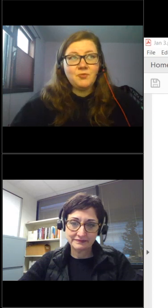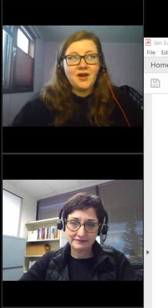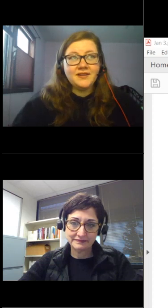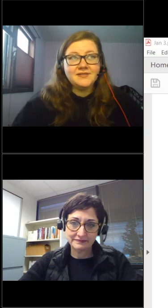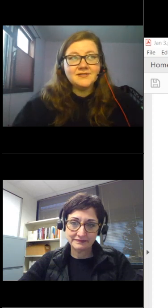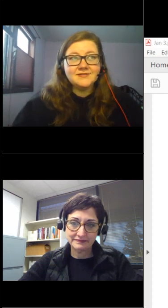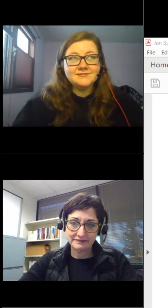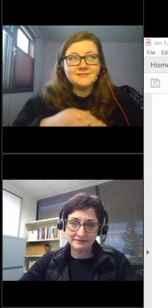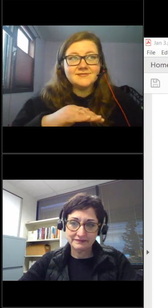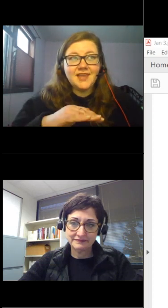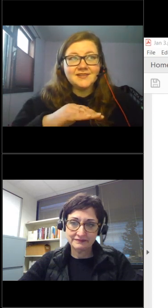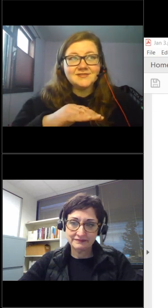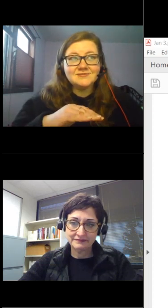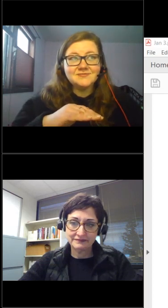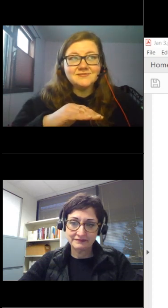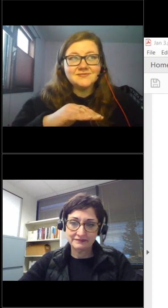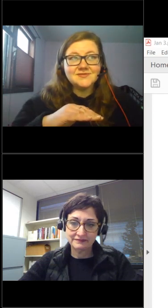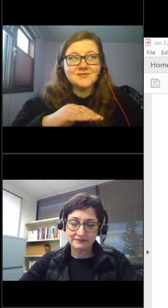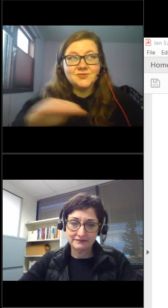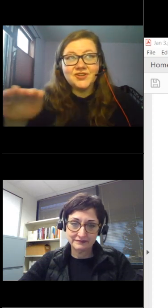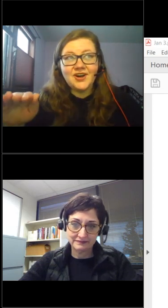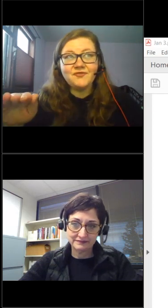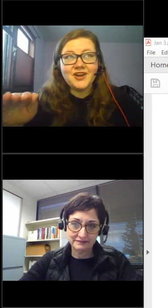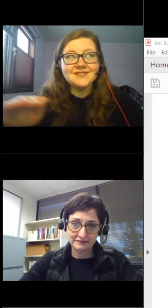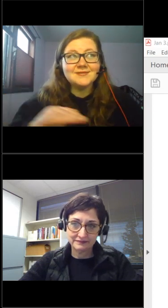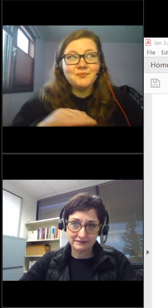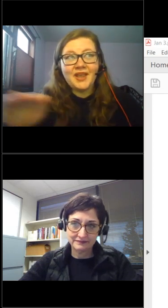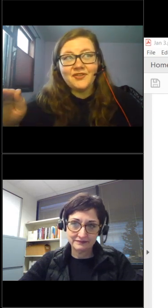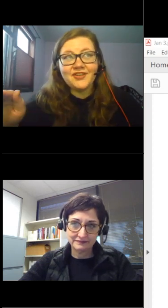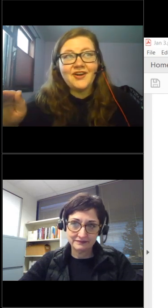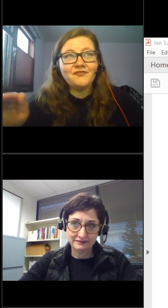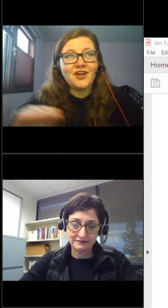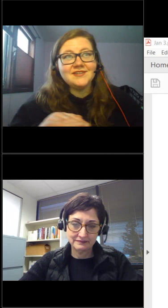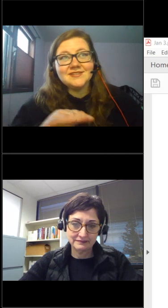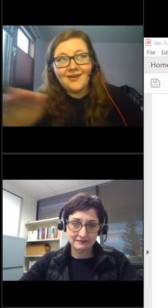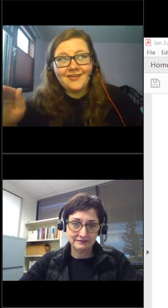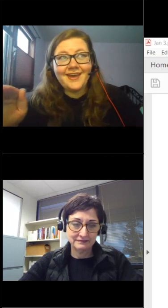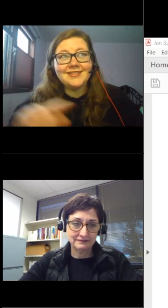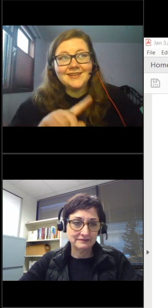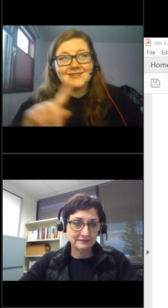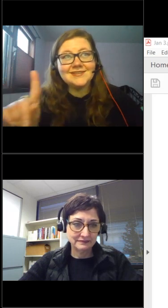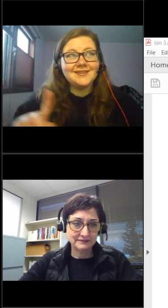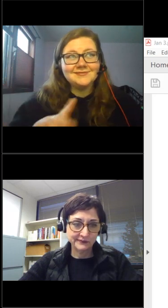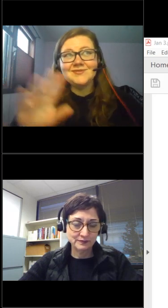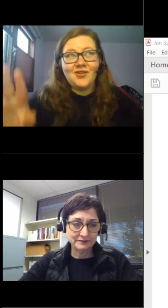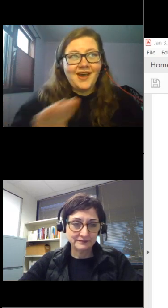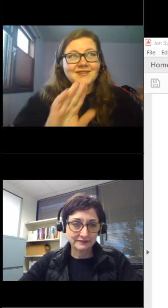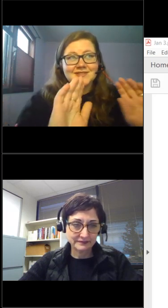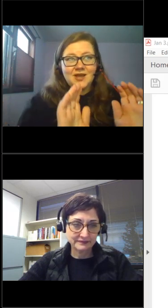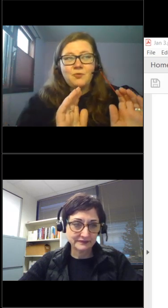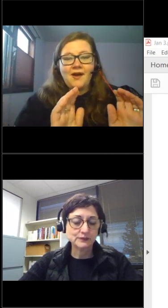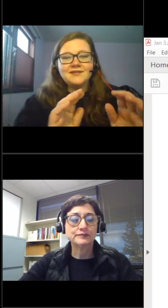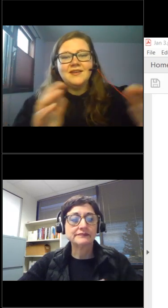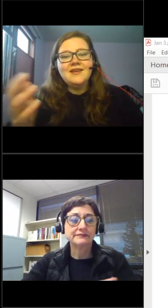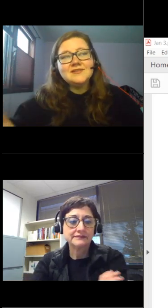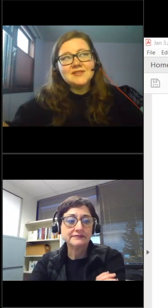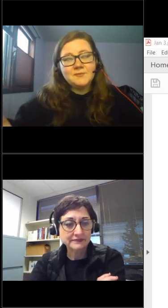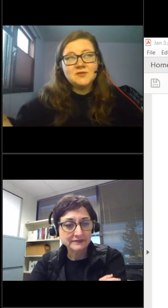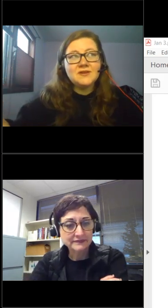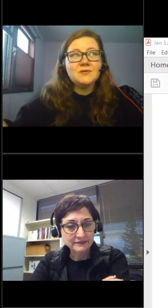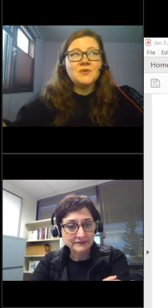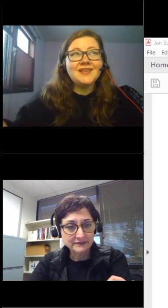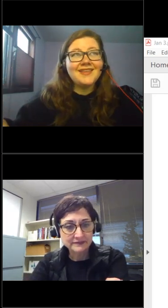step one, like do the conference, pay for the conference, all that. That's step one.